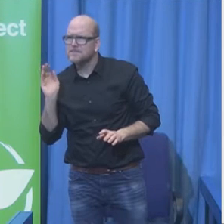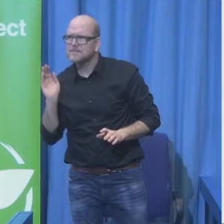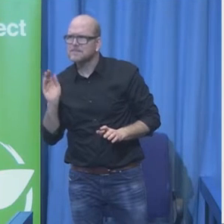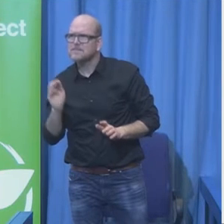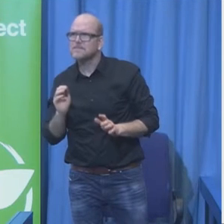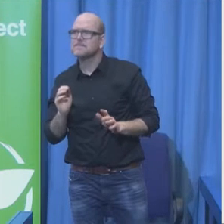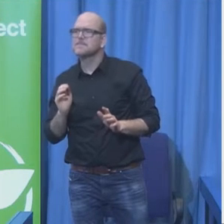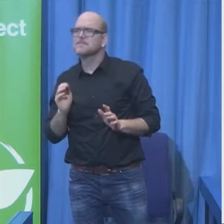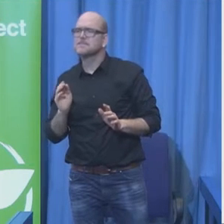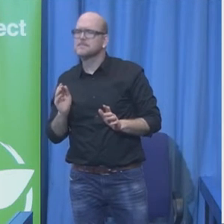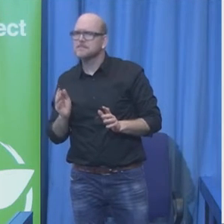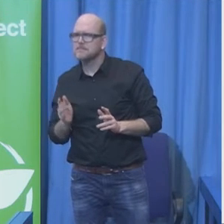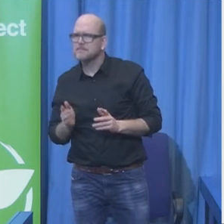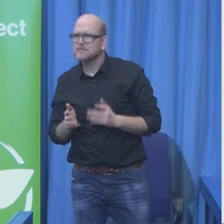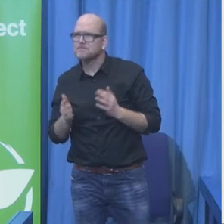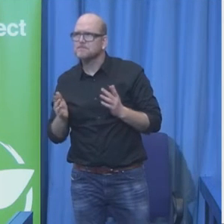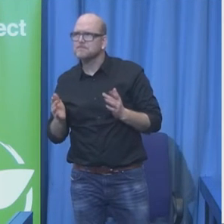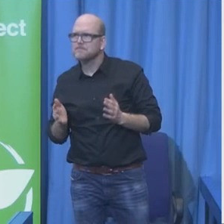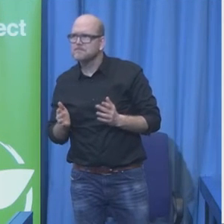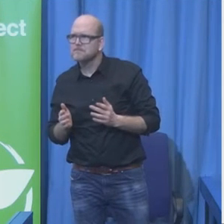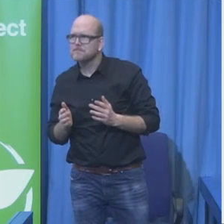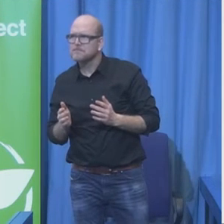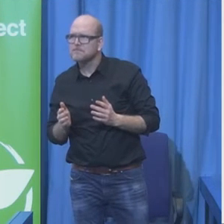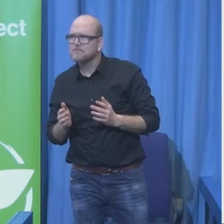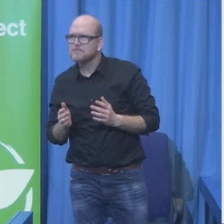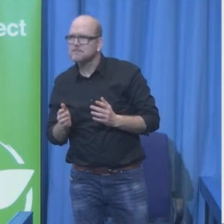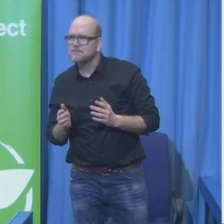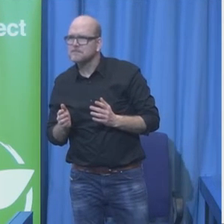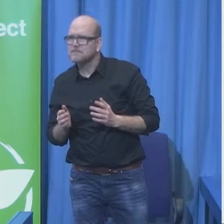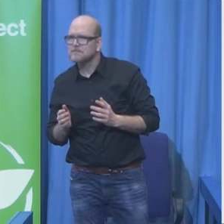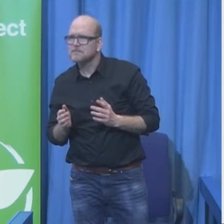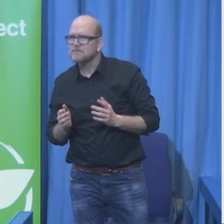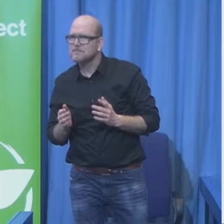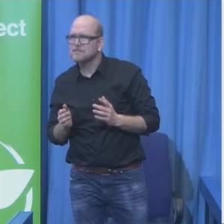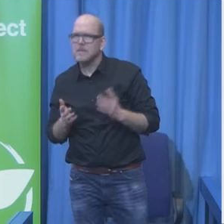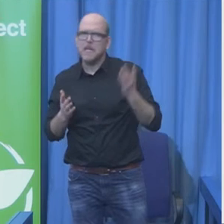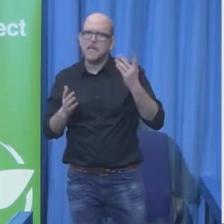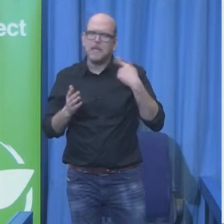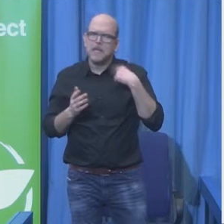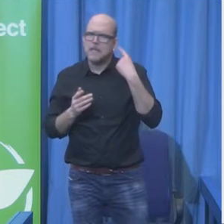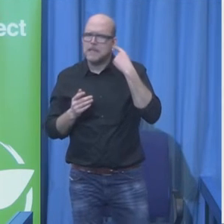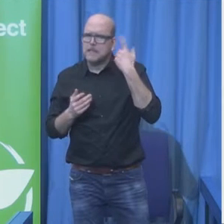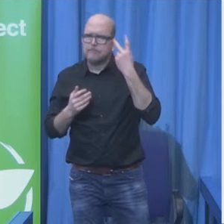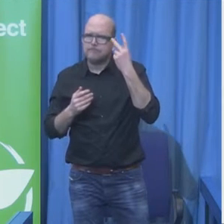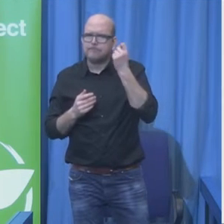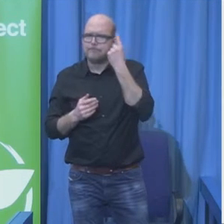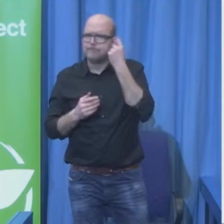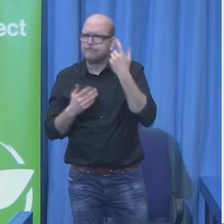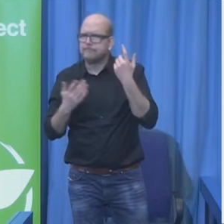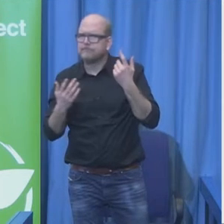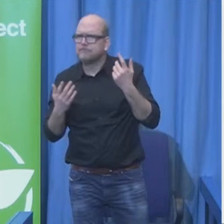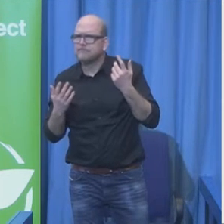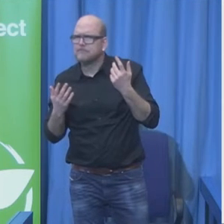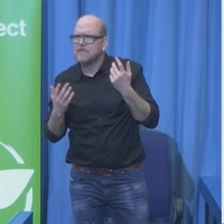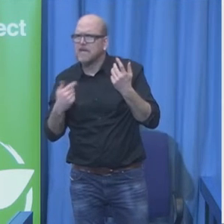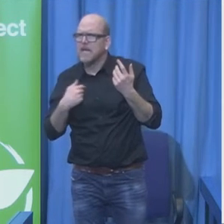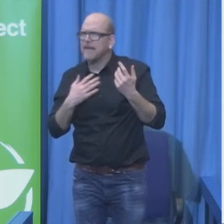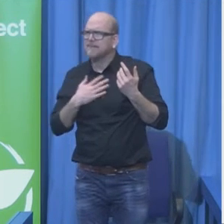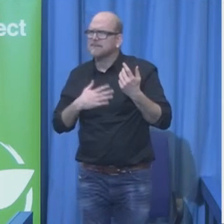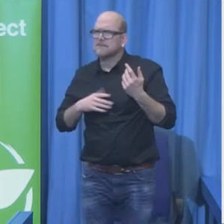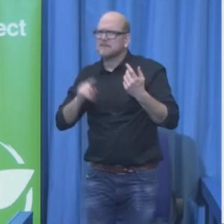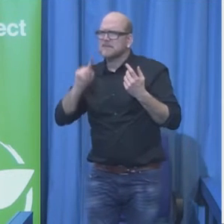Children Network, Israel Iskenderov. I would like to bring your attention to two things. First of all,